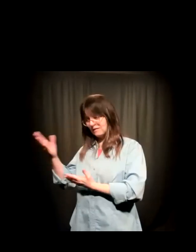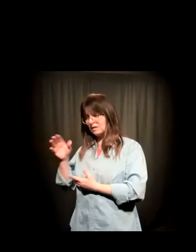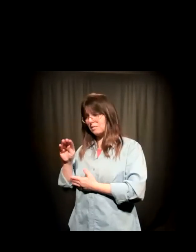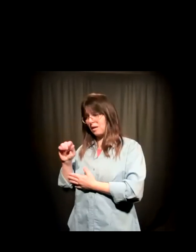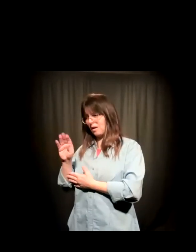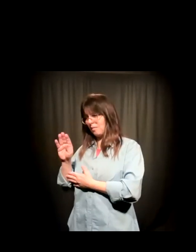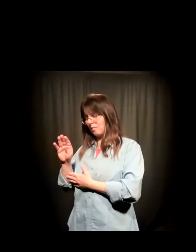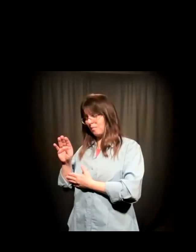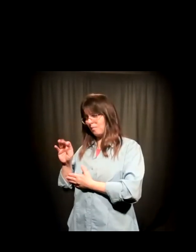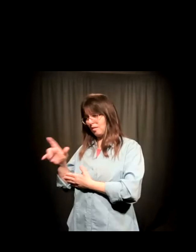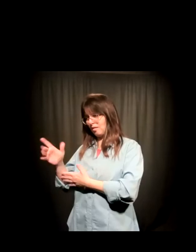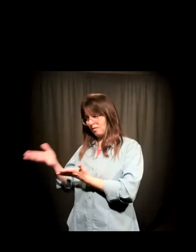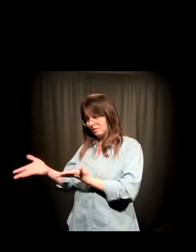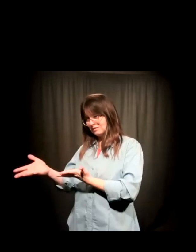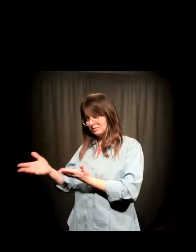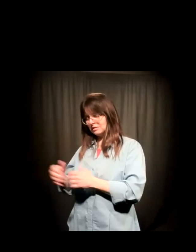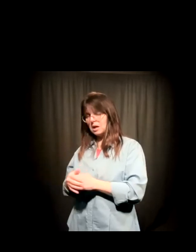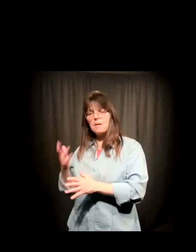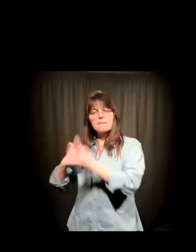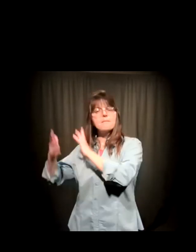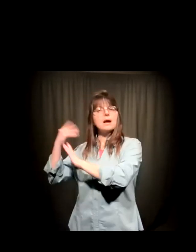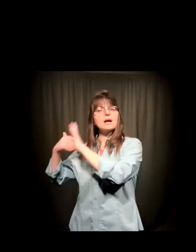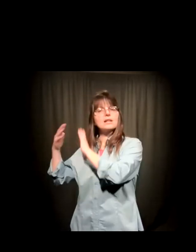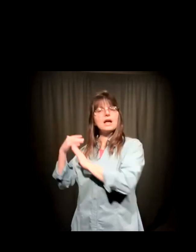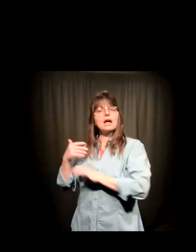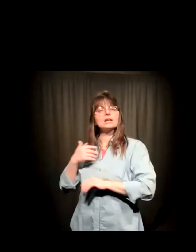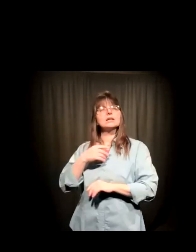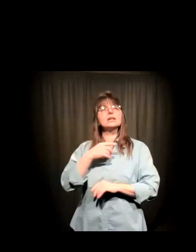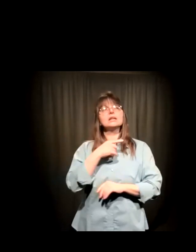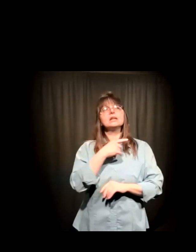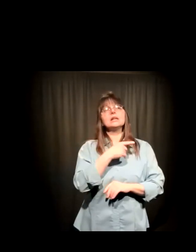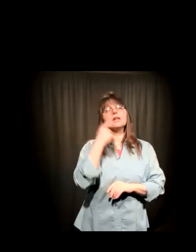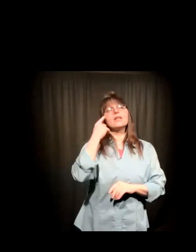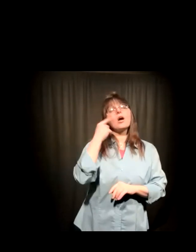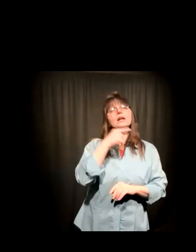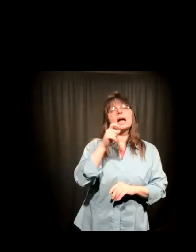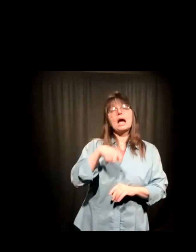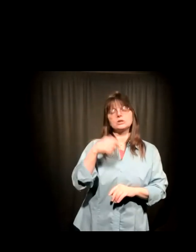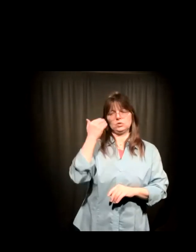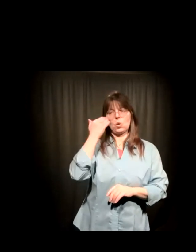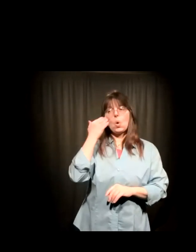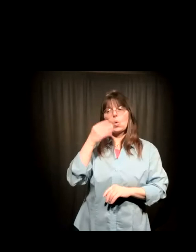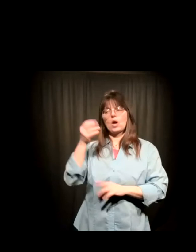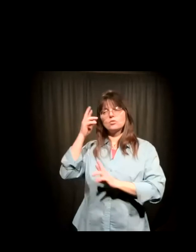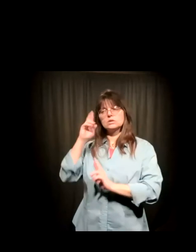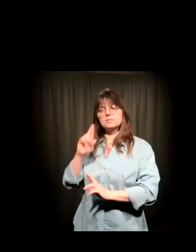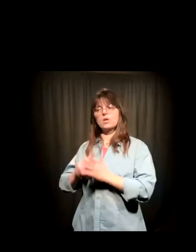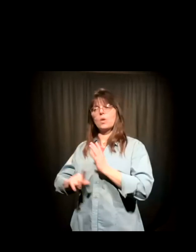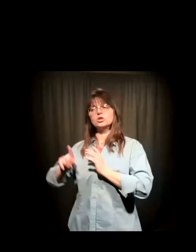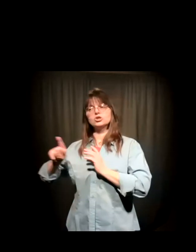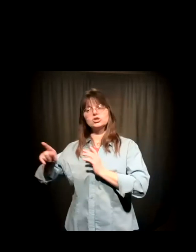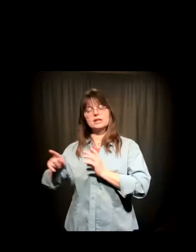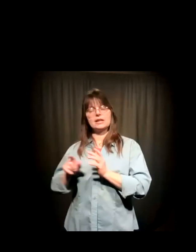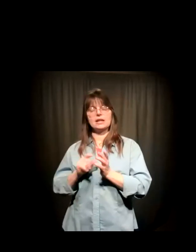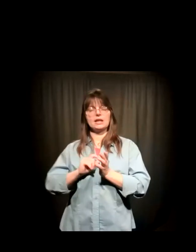Back then, he believed he had to know and respect what she thought, and that their future would be written together.